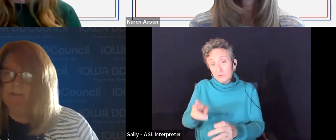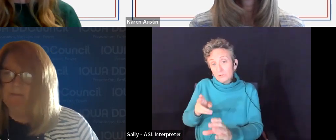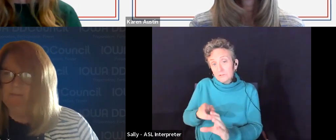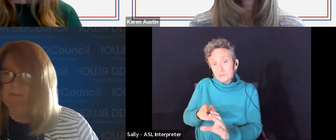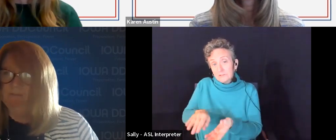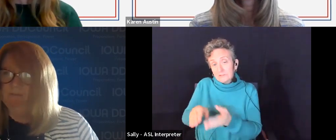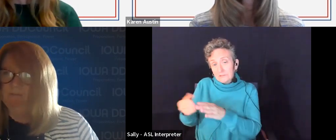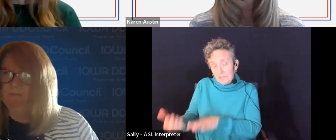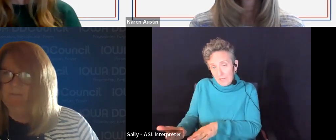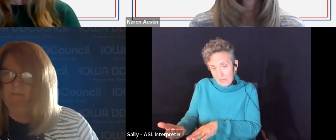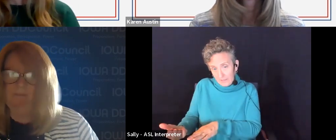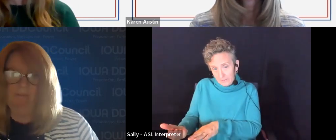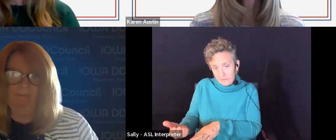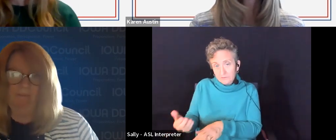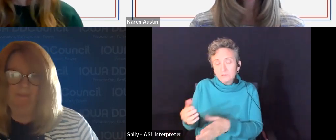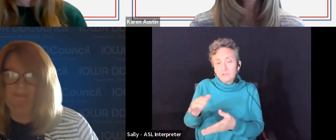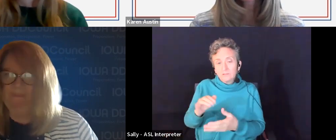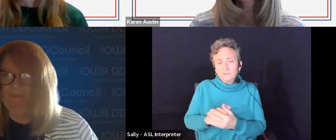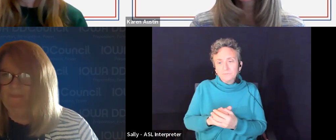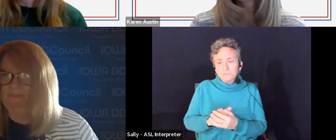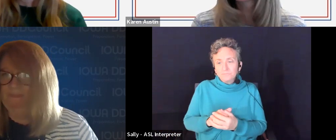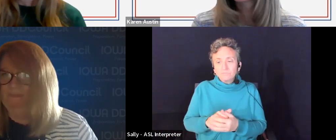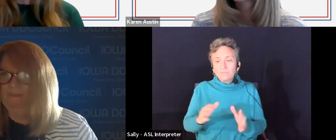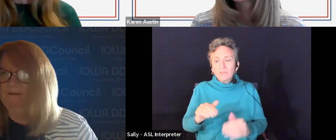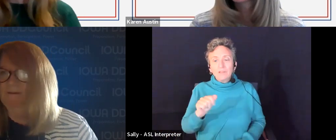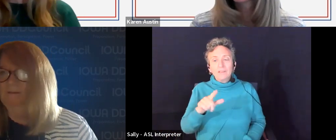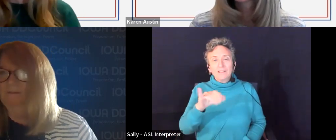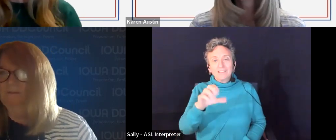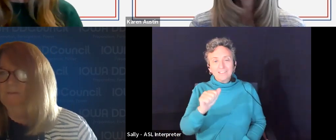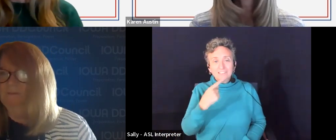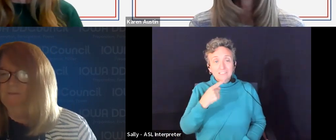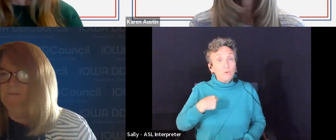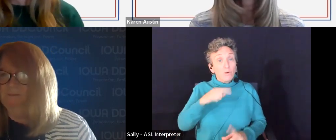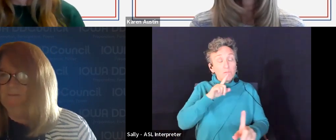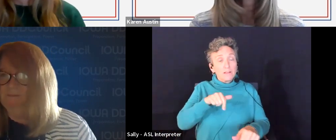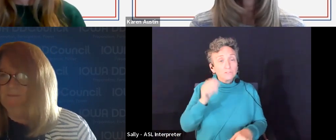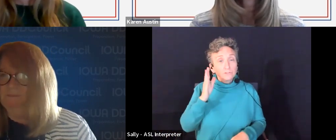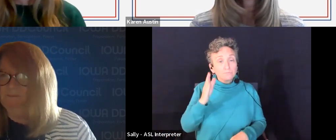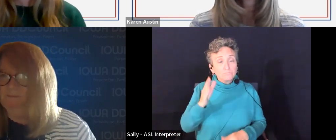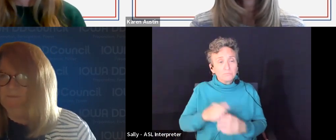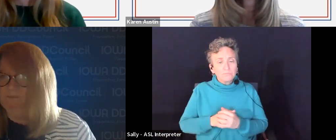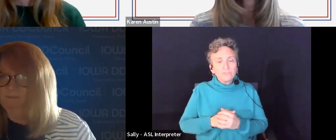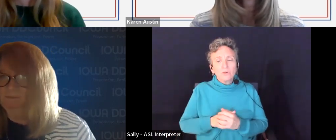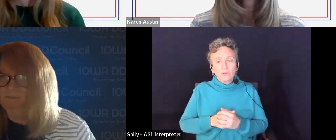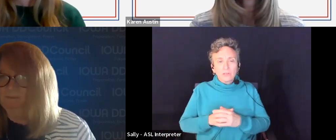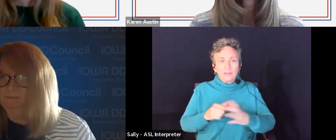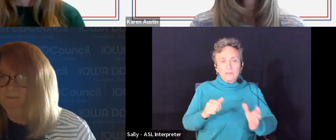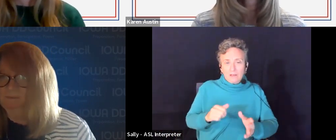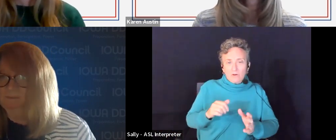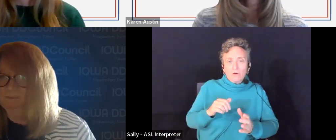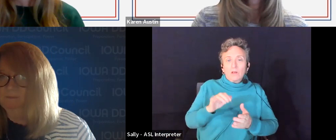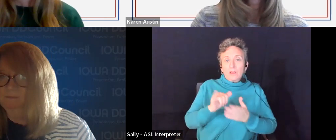dies? I can take that one if you want, Karen. That sounds good. So yes, as of, as Karen previously talked about,